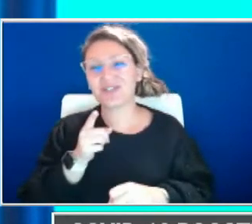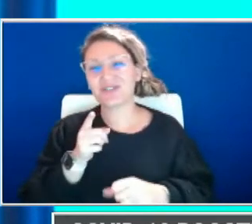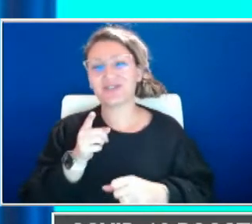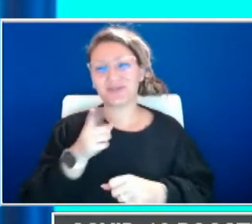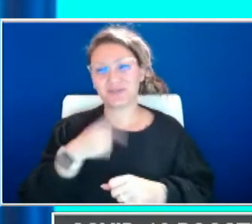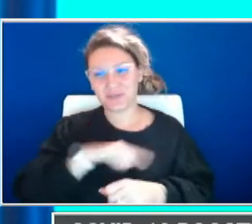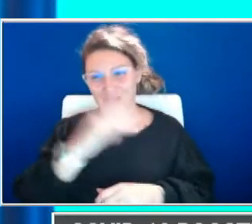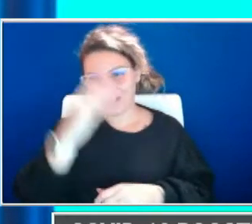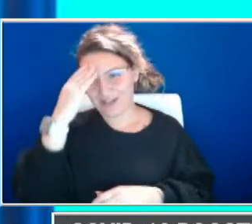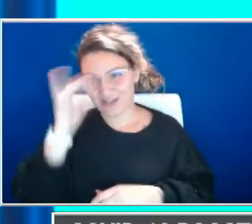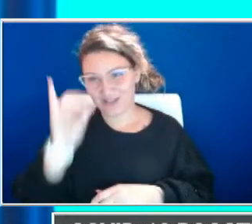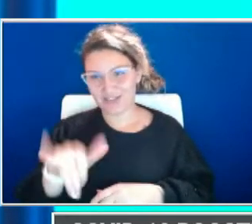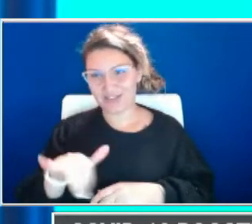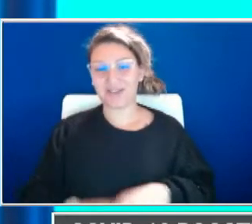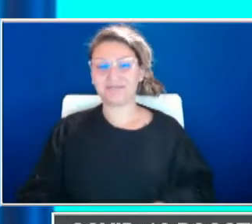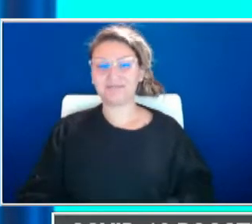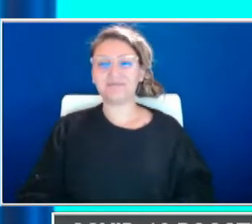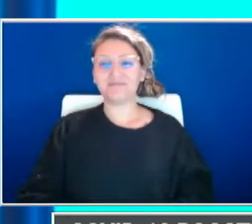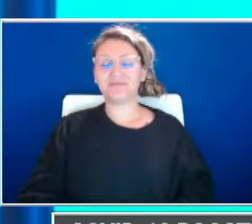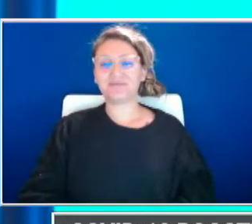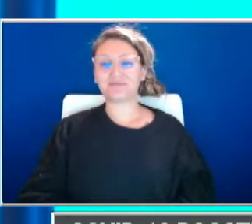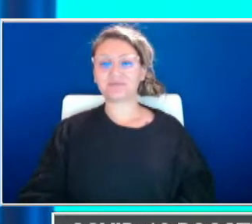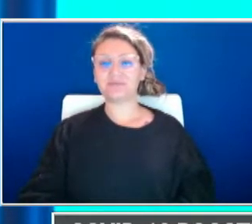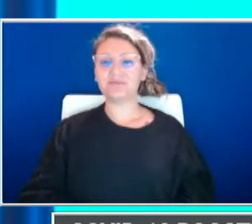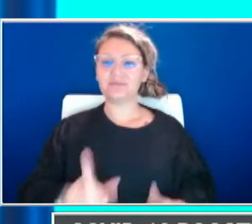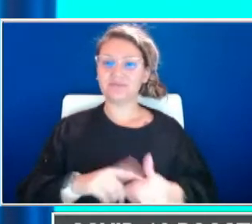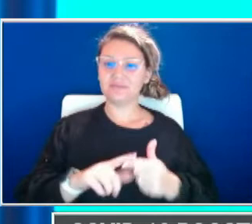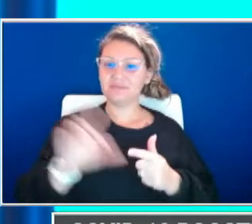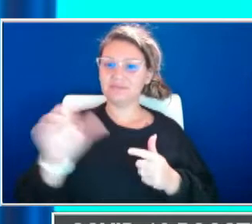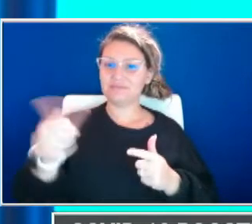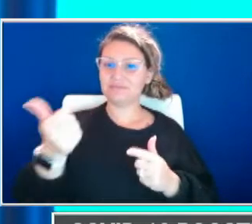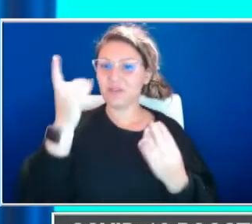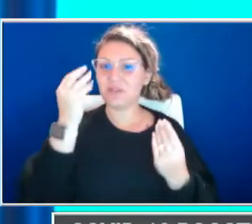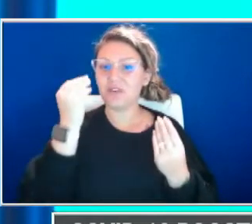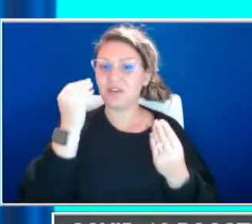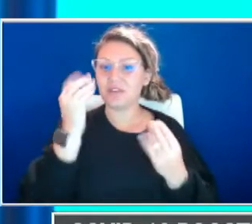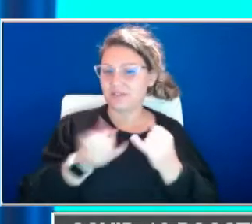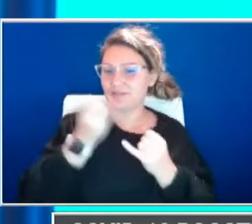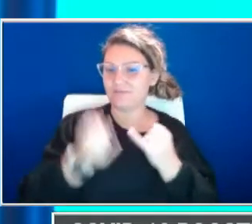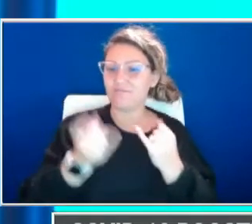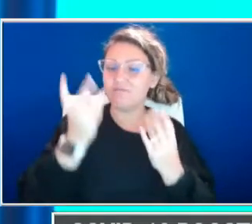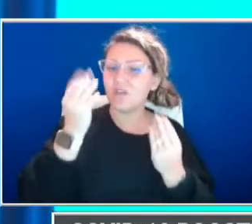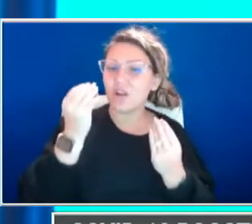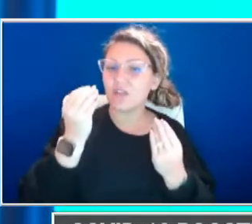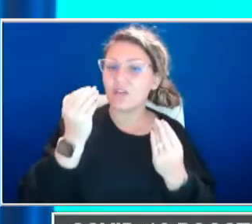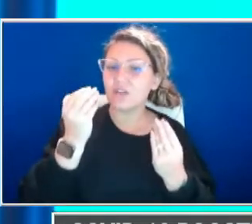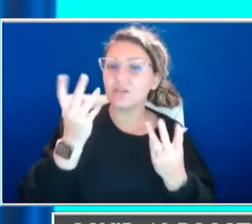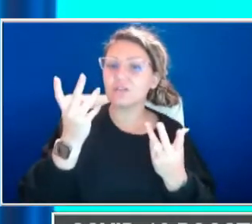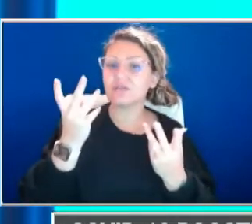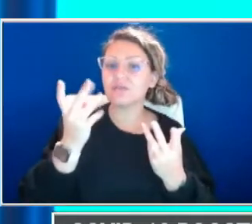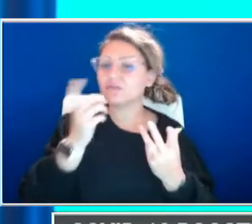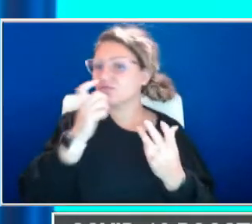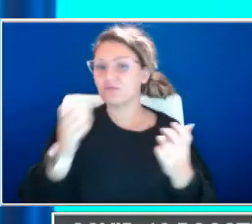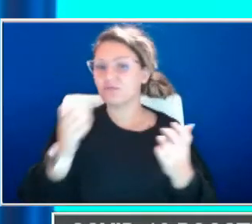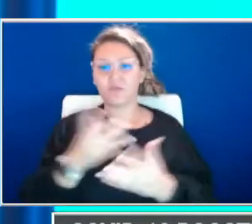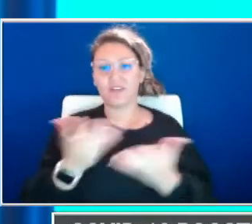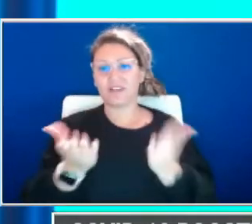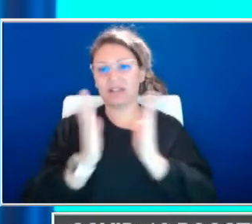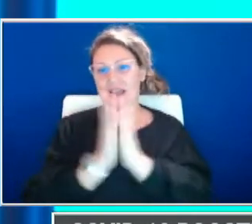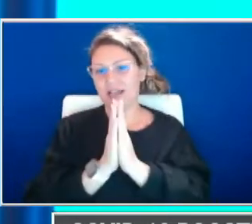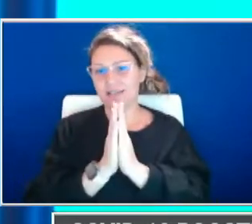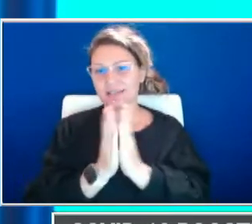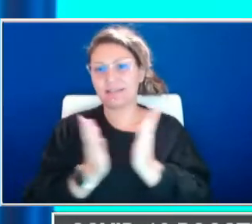that. And then my other thoughts, my final thoughts are that don't be afraid to ask about